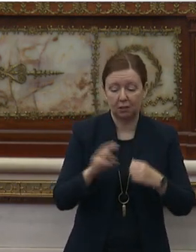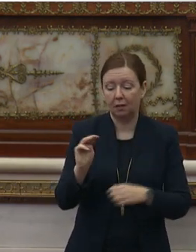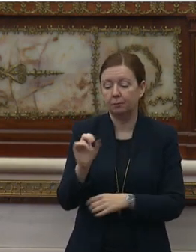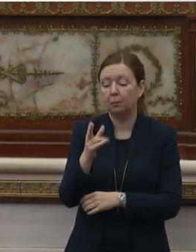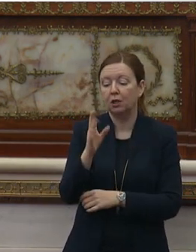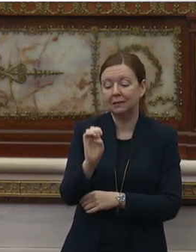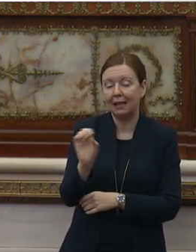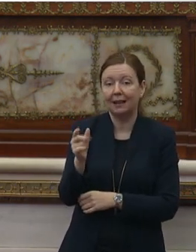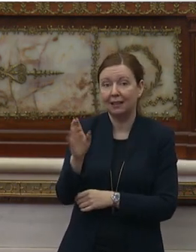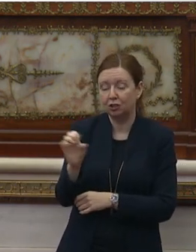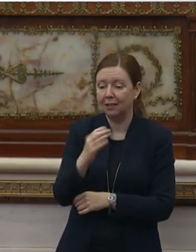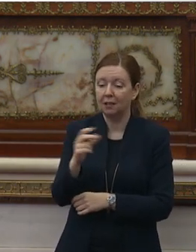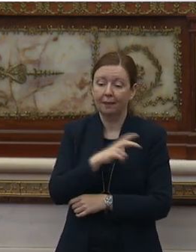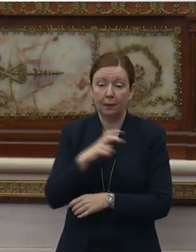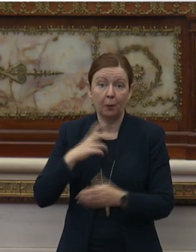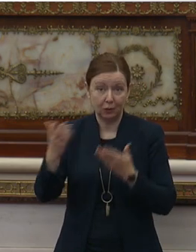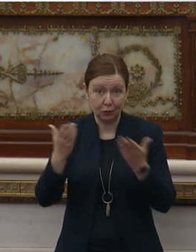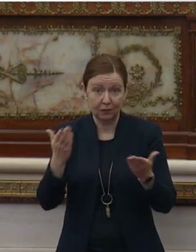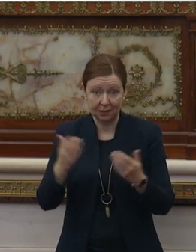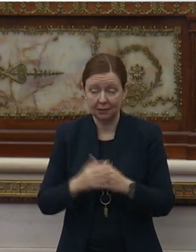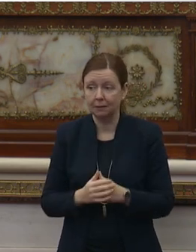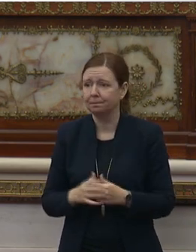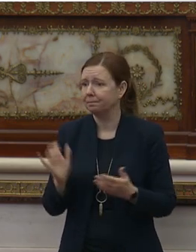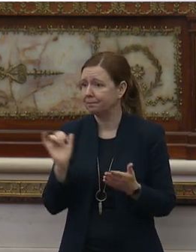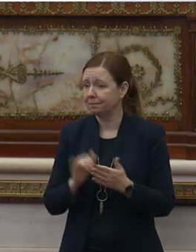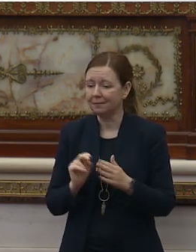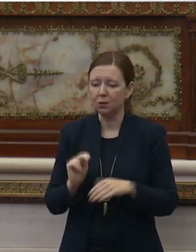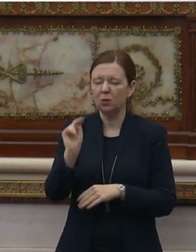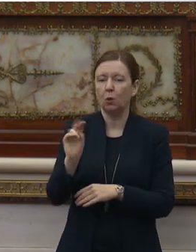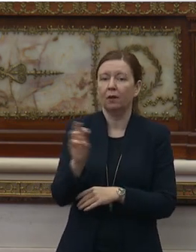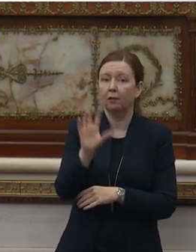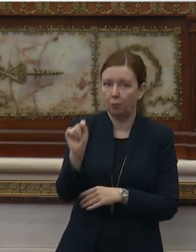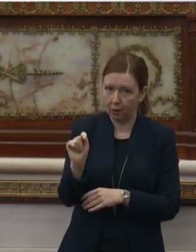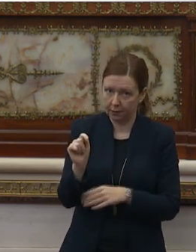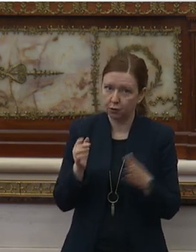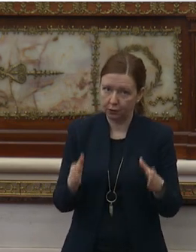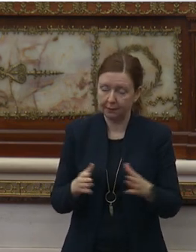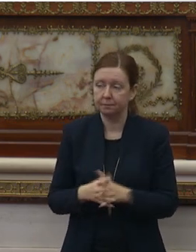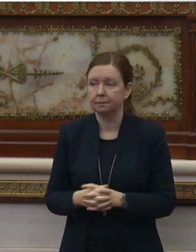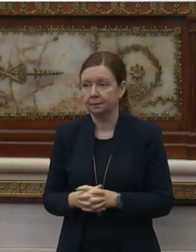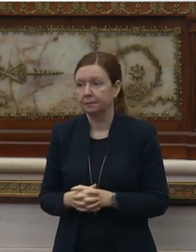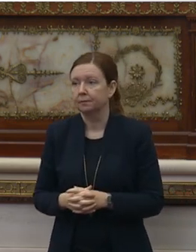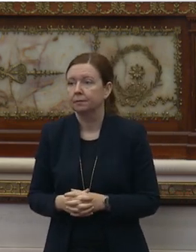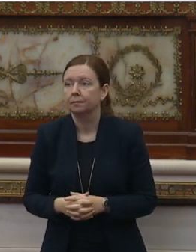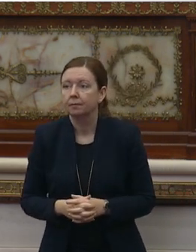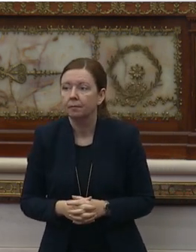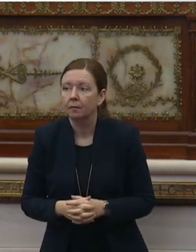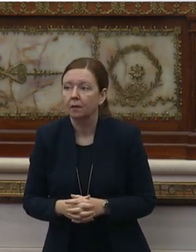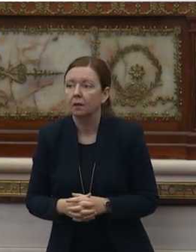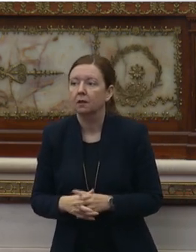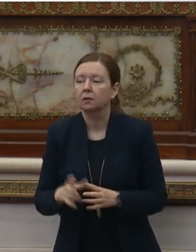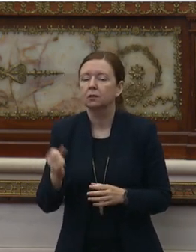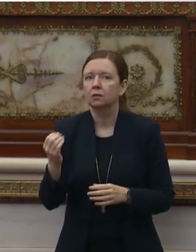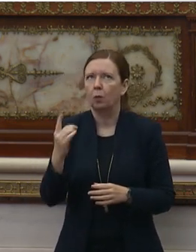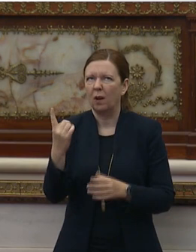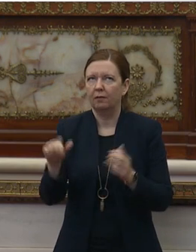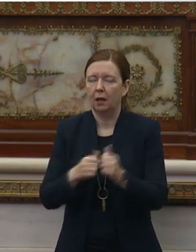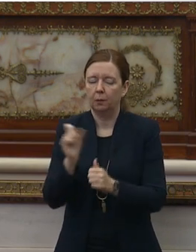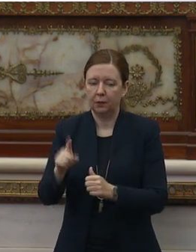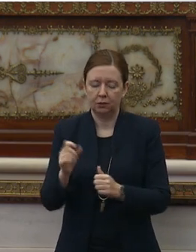Exchange and the park services, which was just north of Walnut Street. So this one follow-up question. So